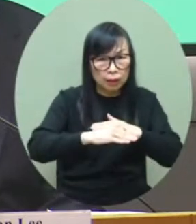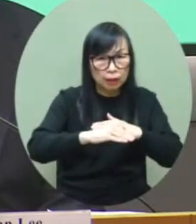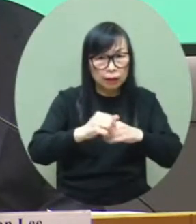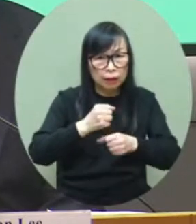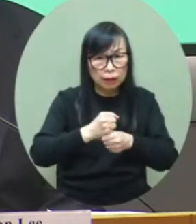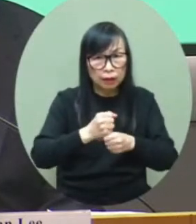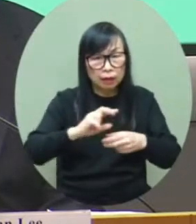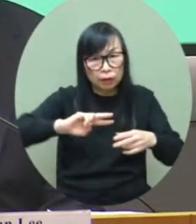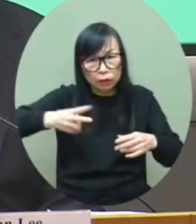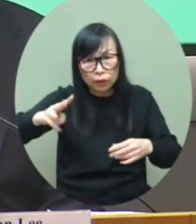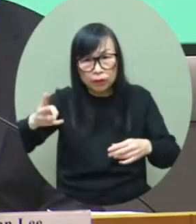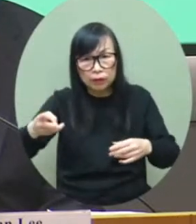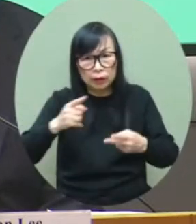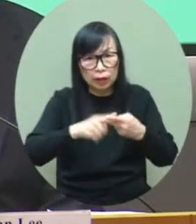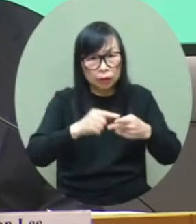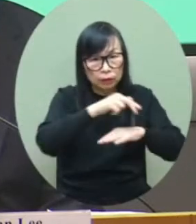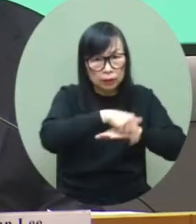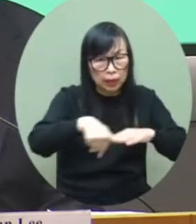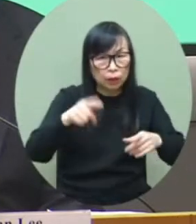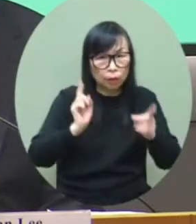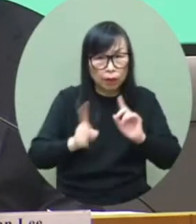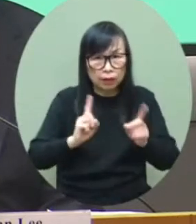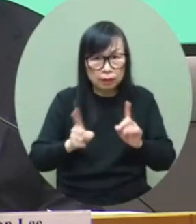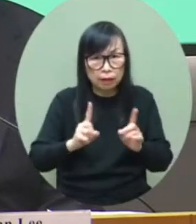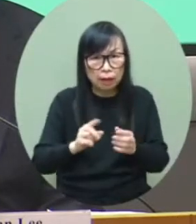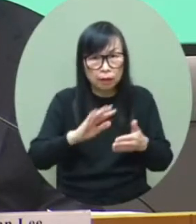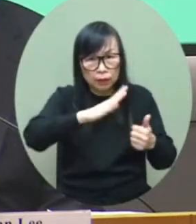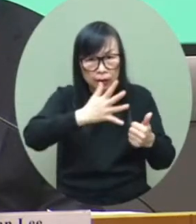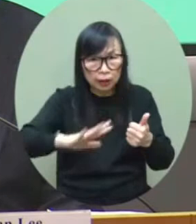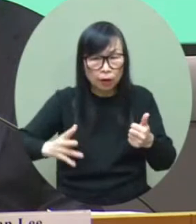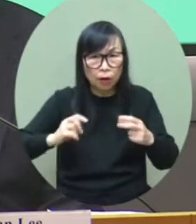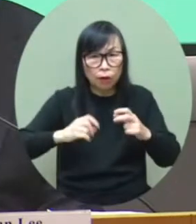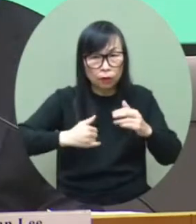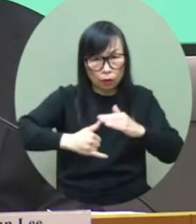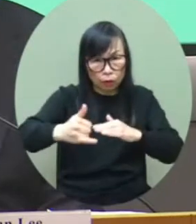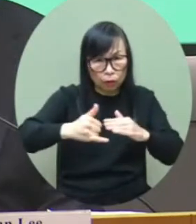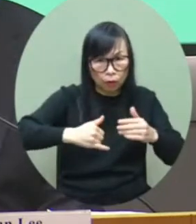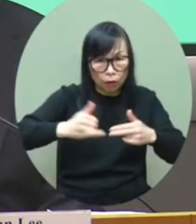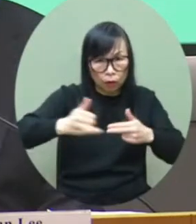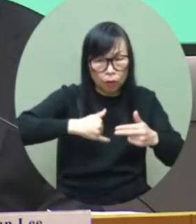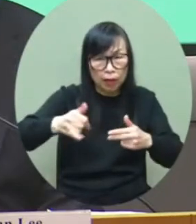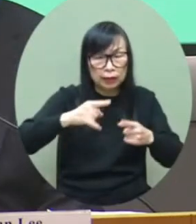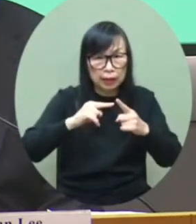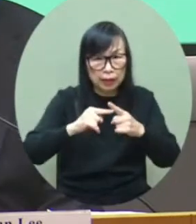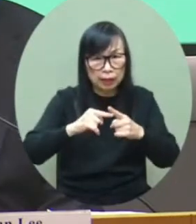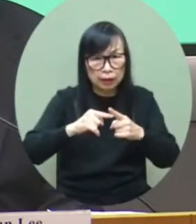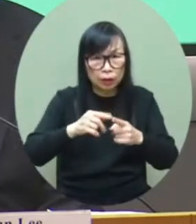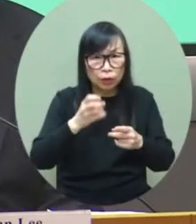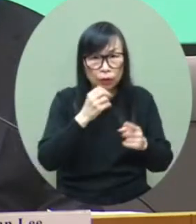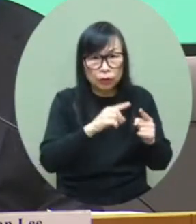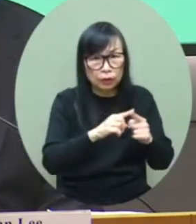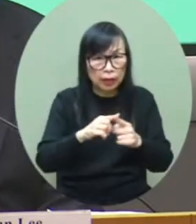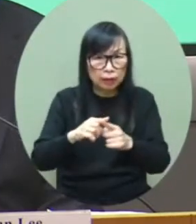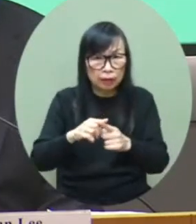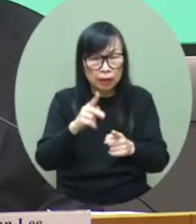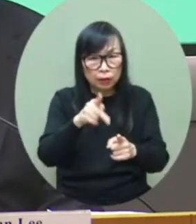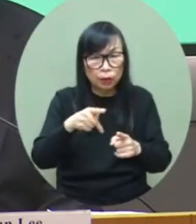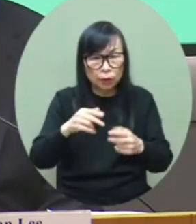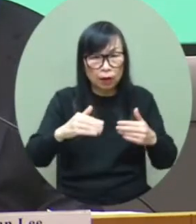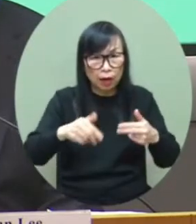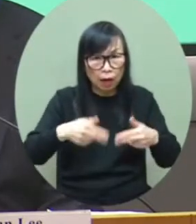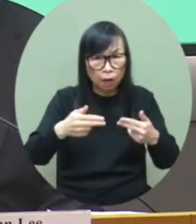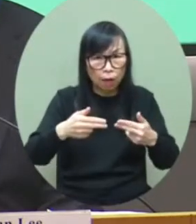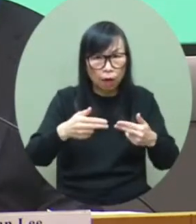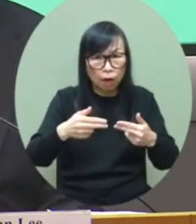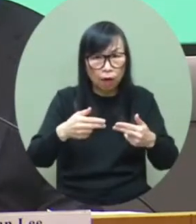February. Now, there are improvement works being carried out at the Luowu BCP, so it may affect